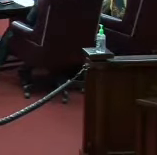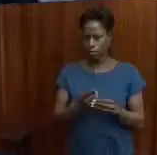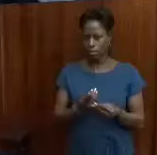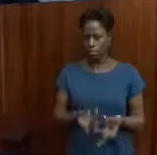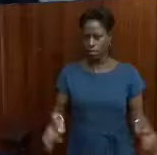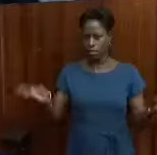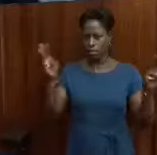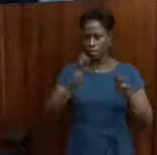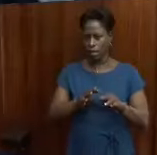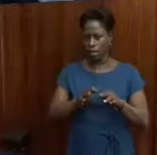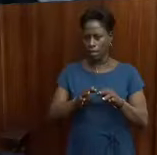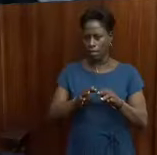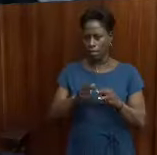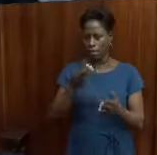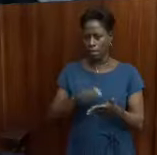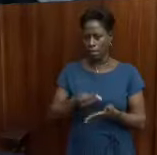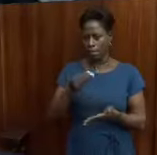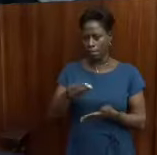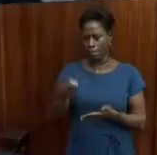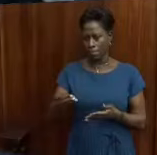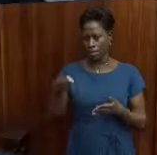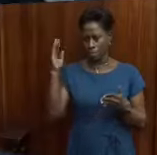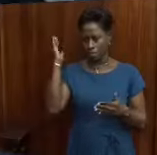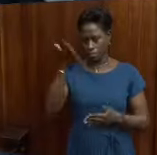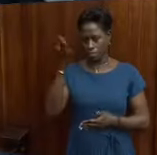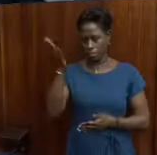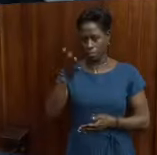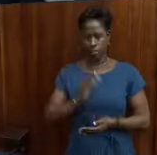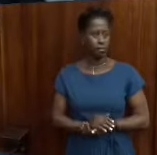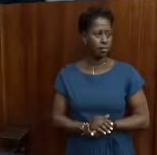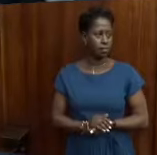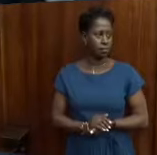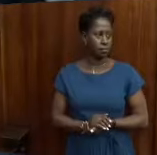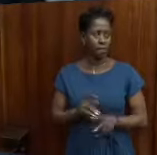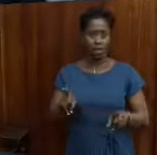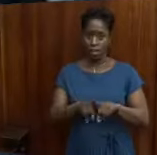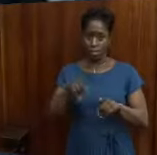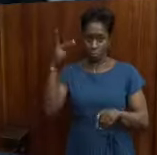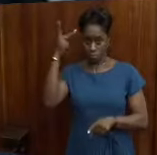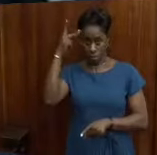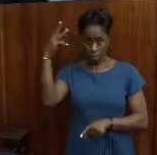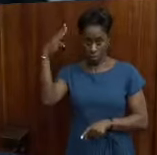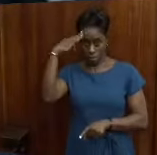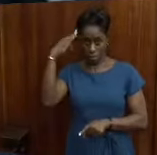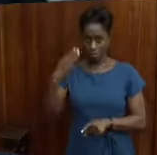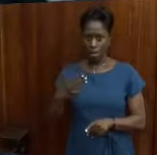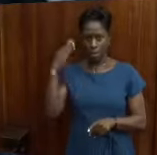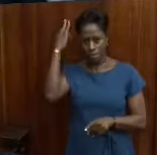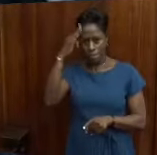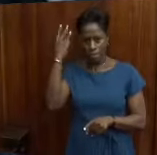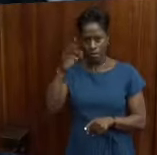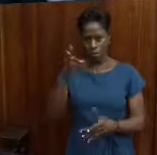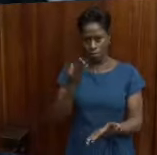As Parliamentary Representative for Castries East, Prime Minister and Minister for Finance.